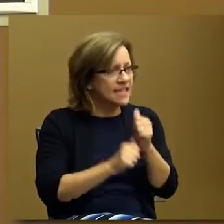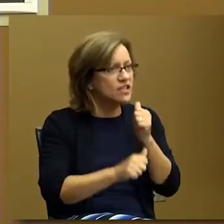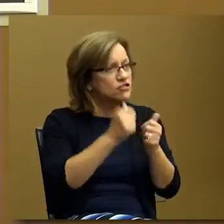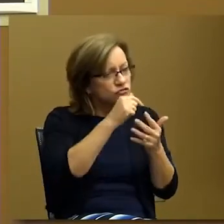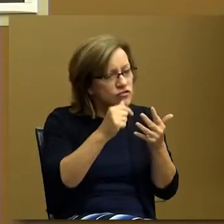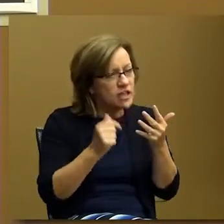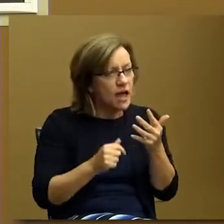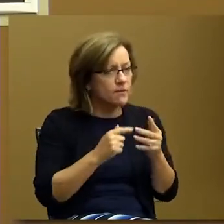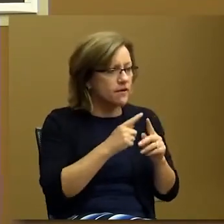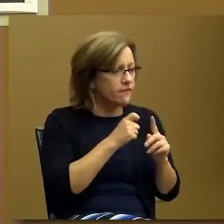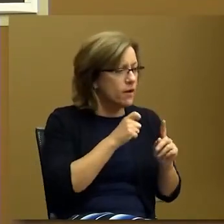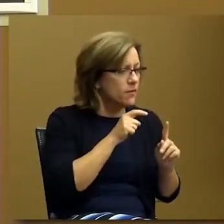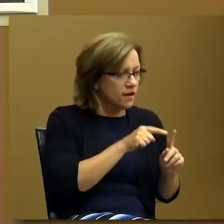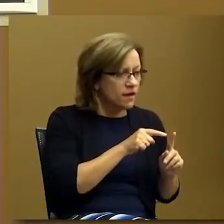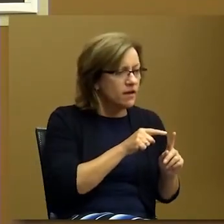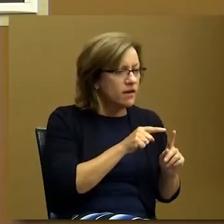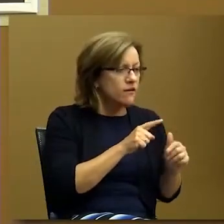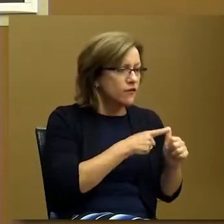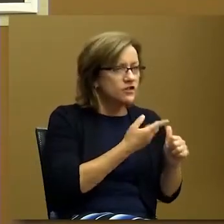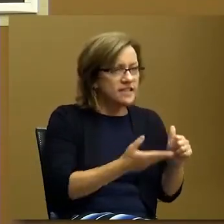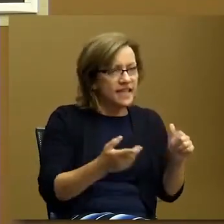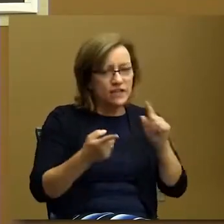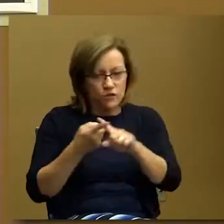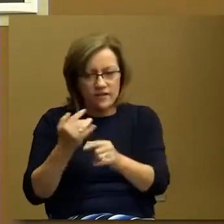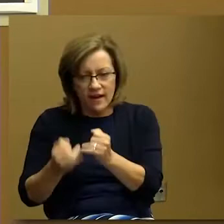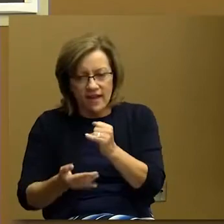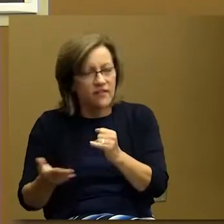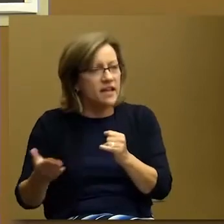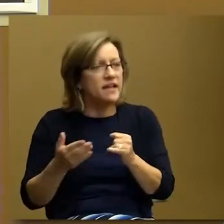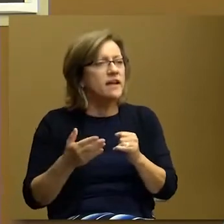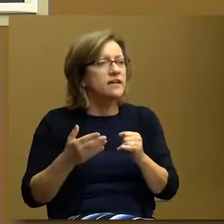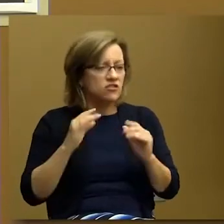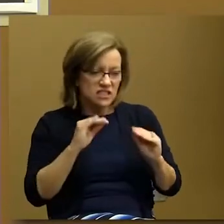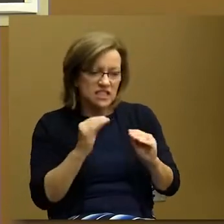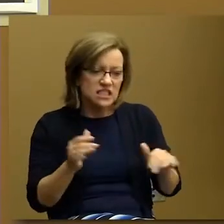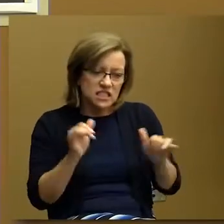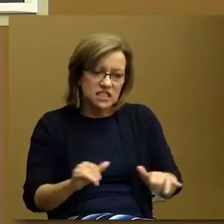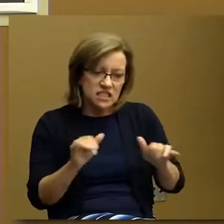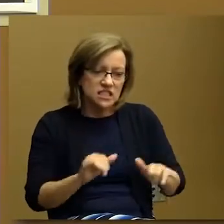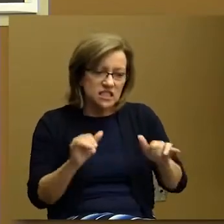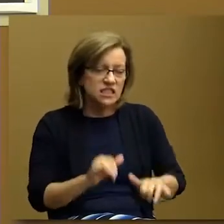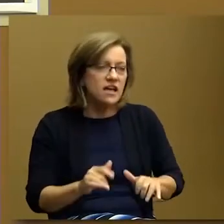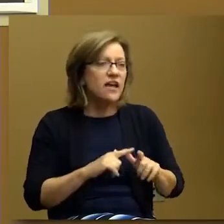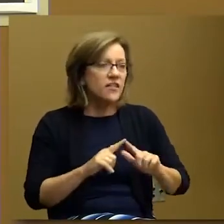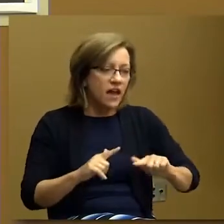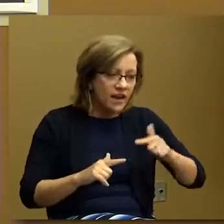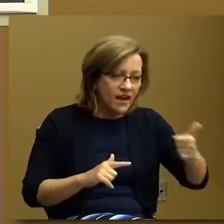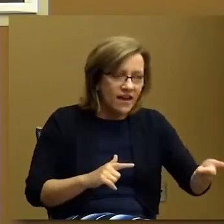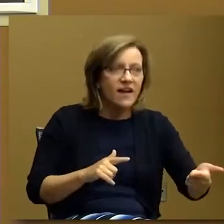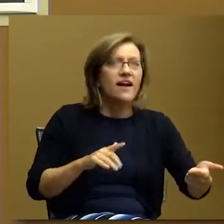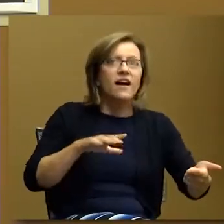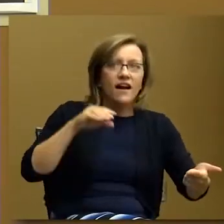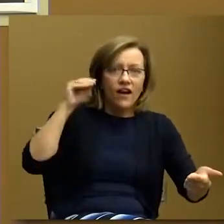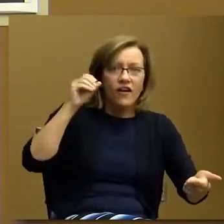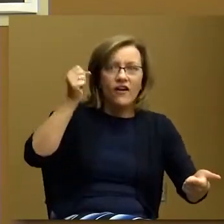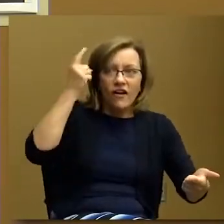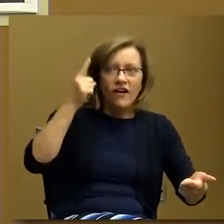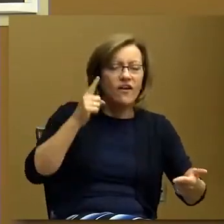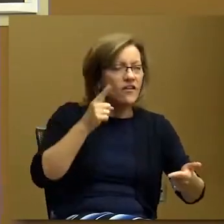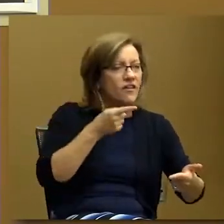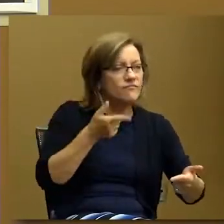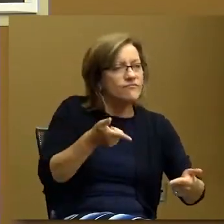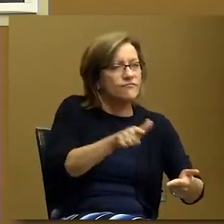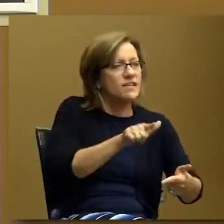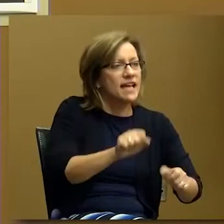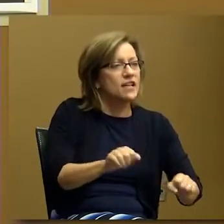go from here to here, then they'll be able to do it rotely. and be able to do that instead of putting on the, you